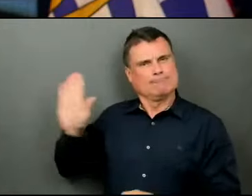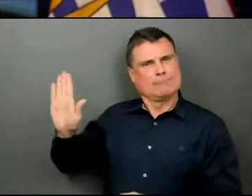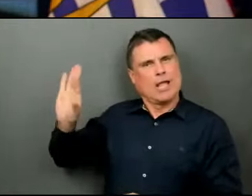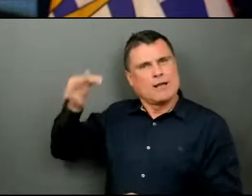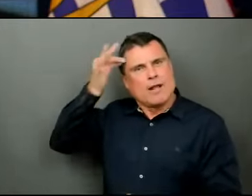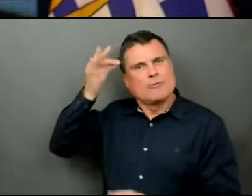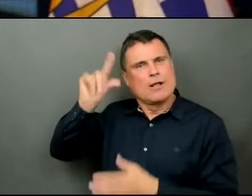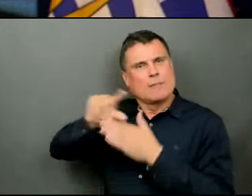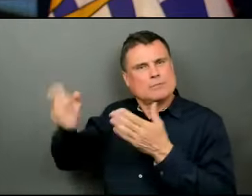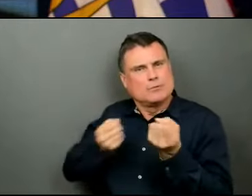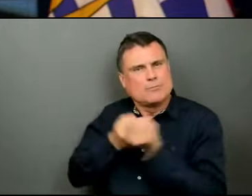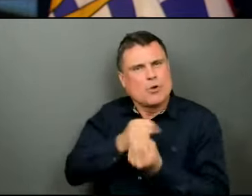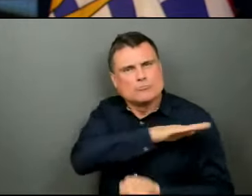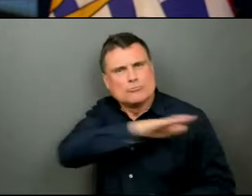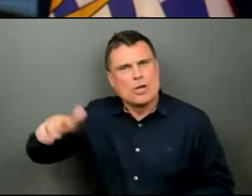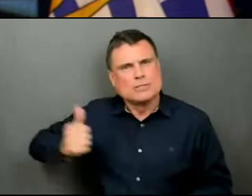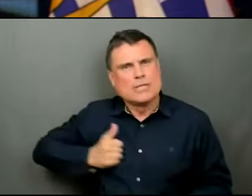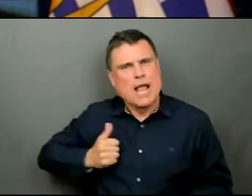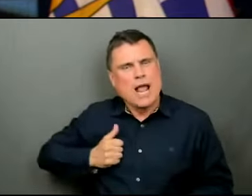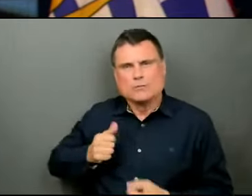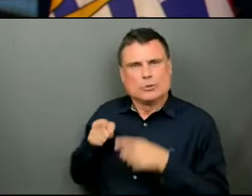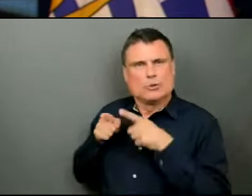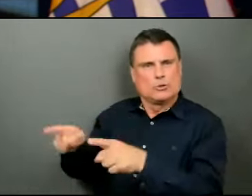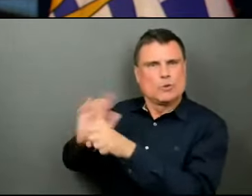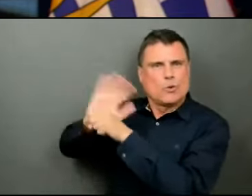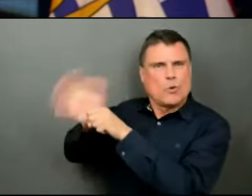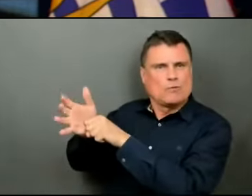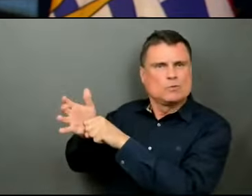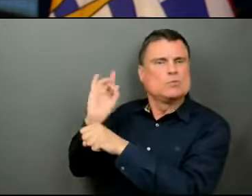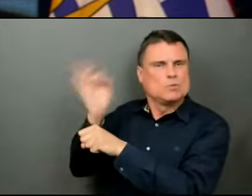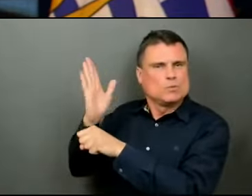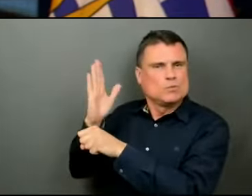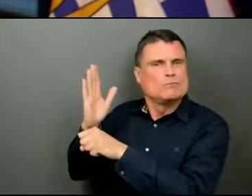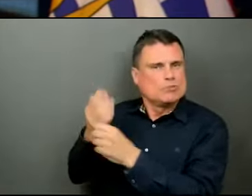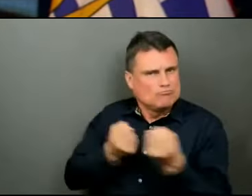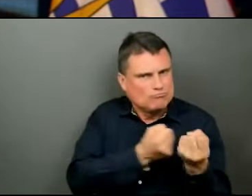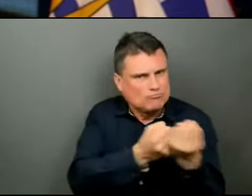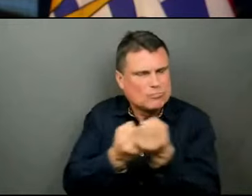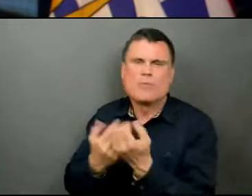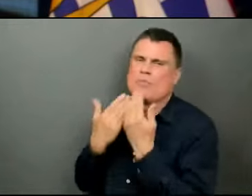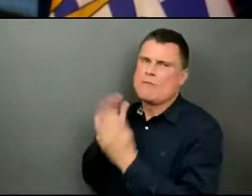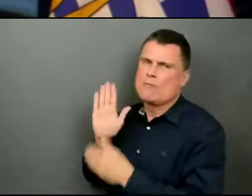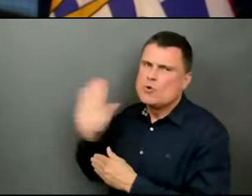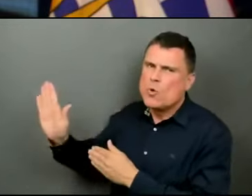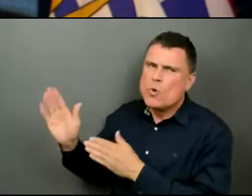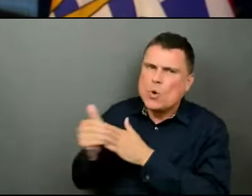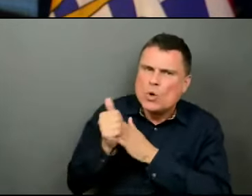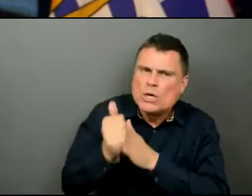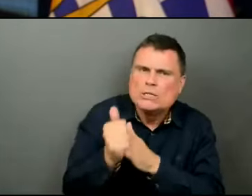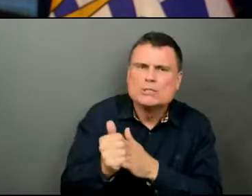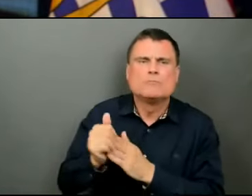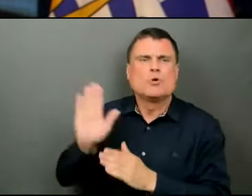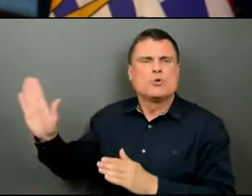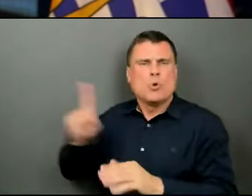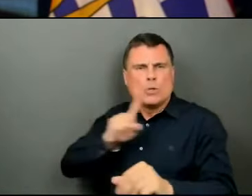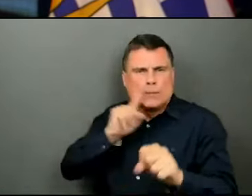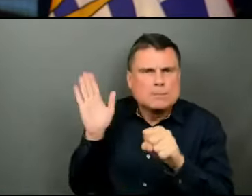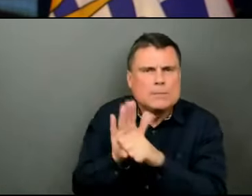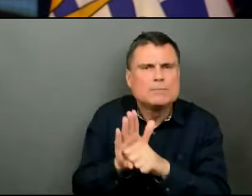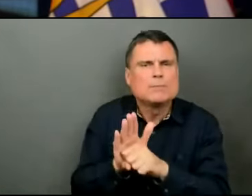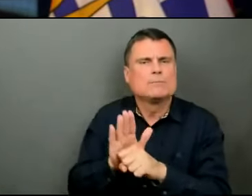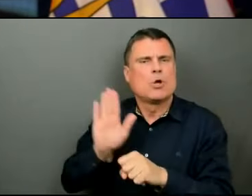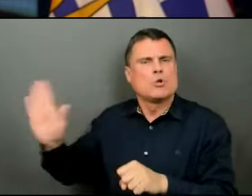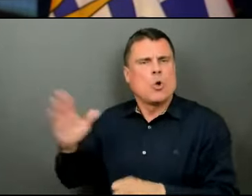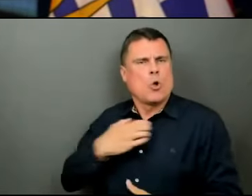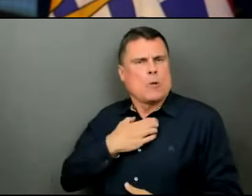I also want to just express our appreciation here in British Columbia for your leadership and your passion for making